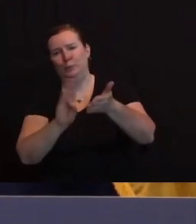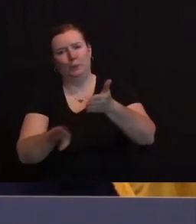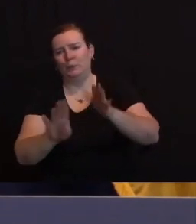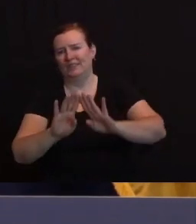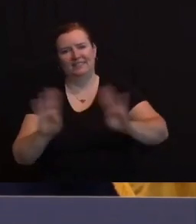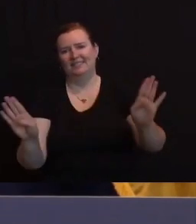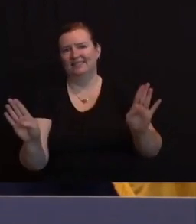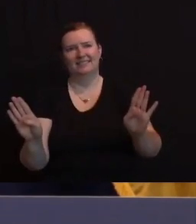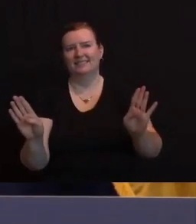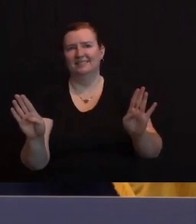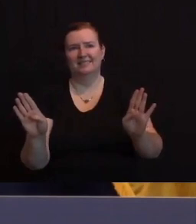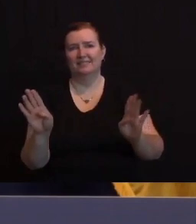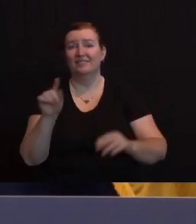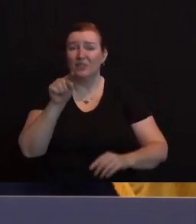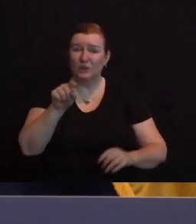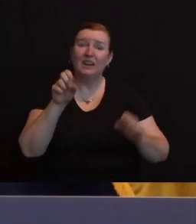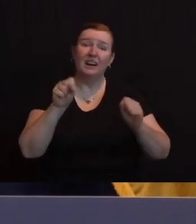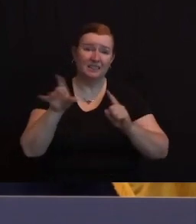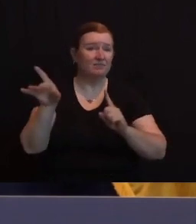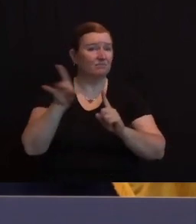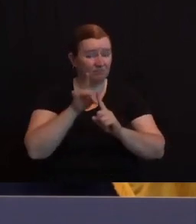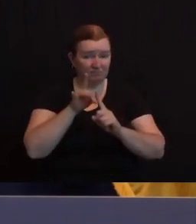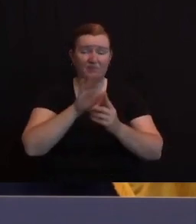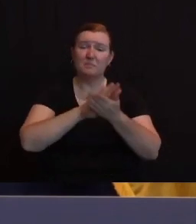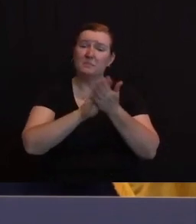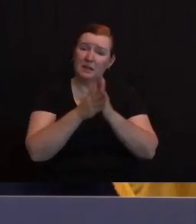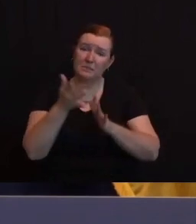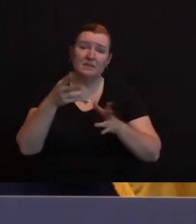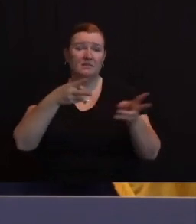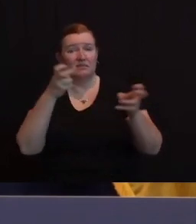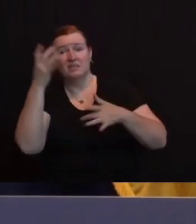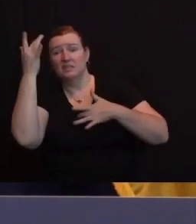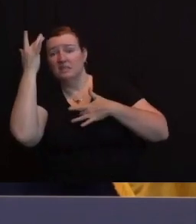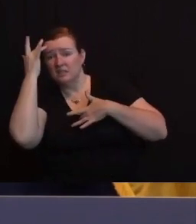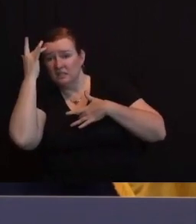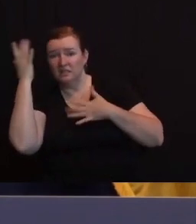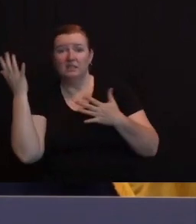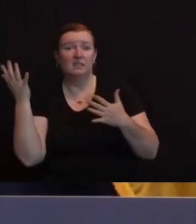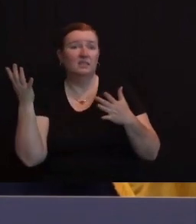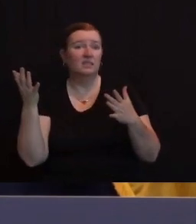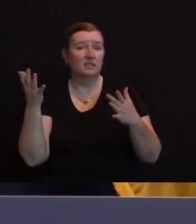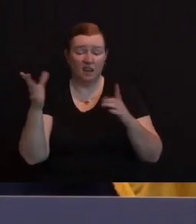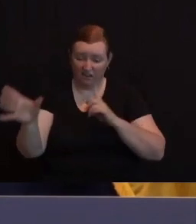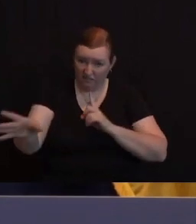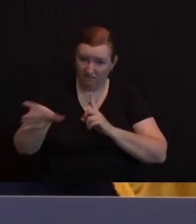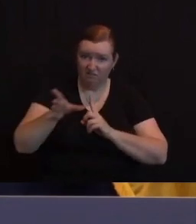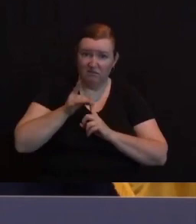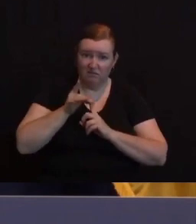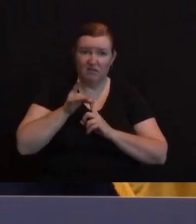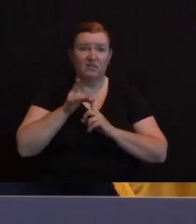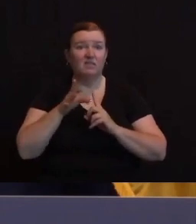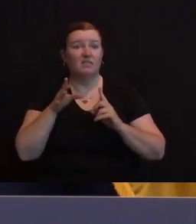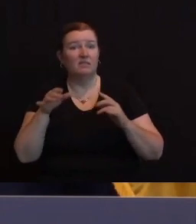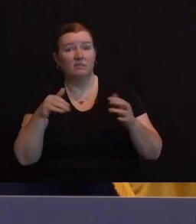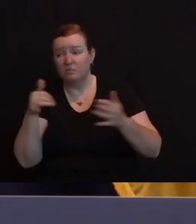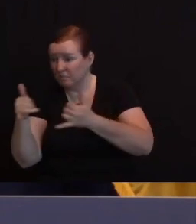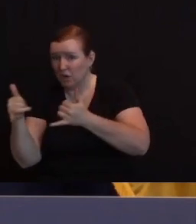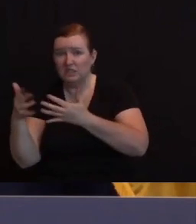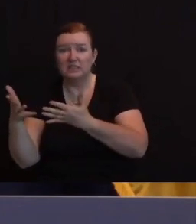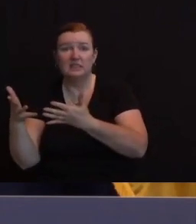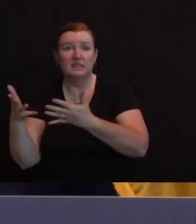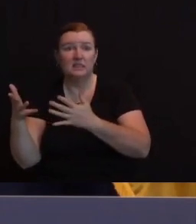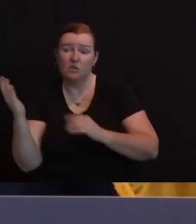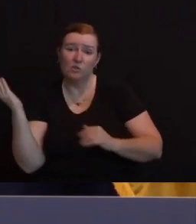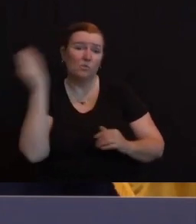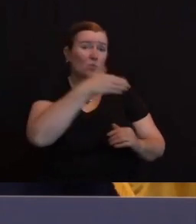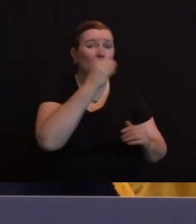immune. Do not become the person who unknowingly contracts coronavirus at a party and then spreads it to your parents or